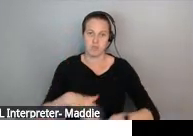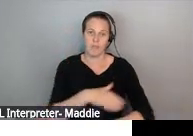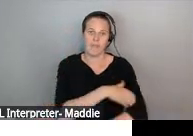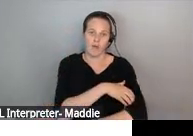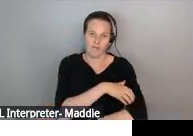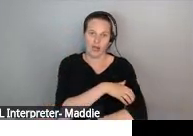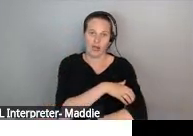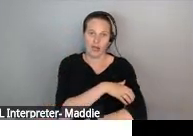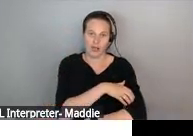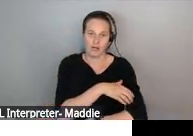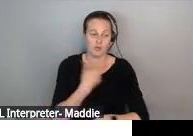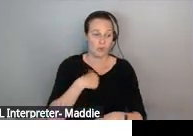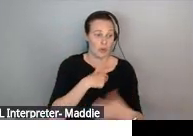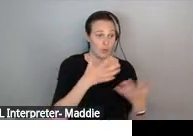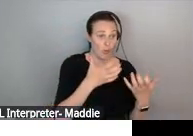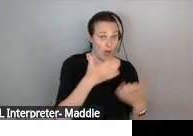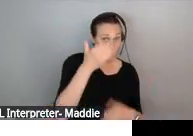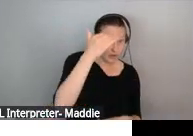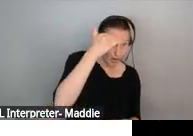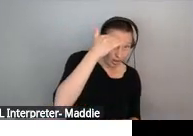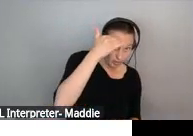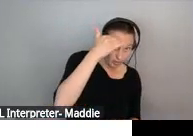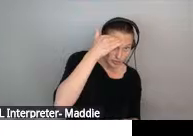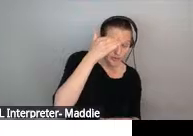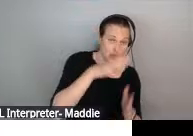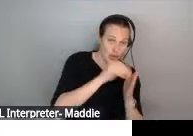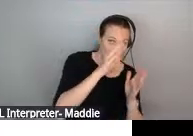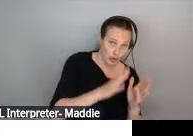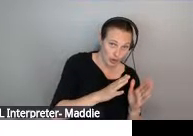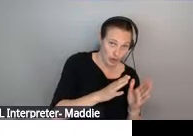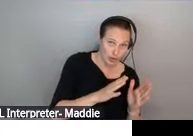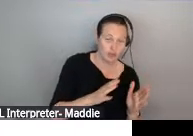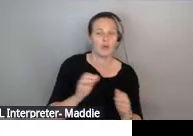to pair the knowledge of the teacher, learner, etc., with